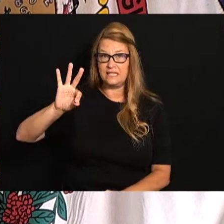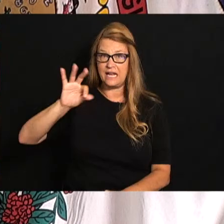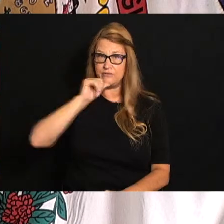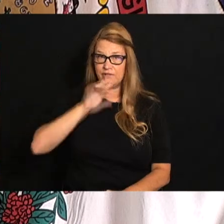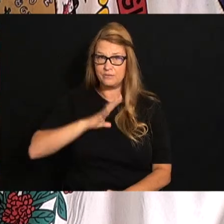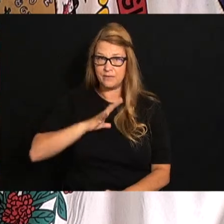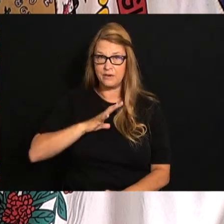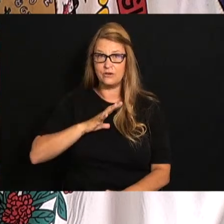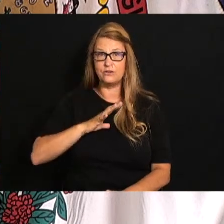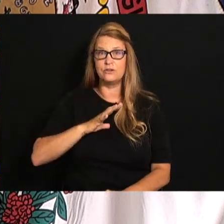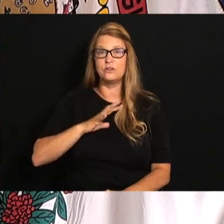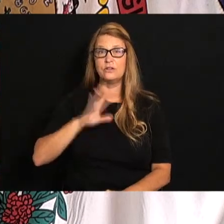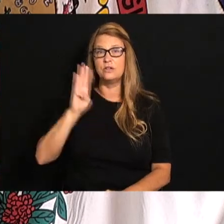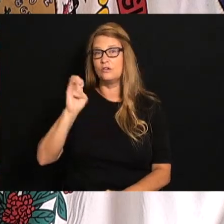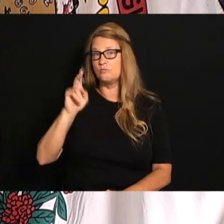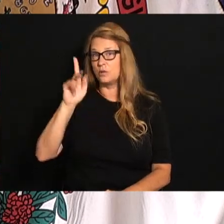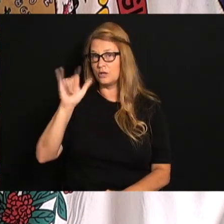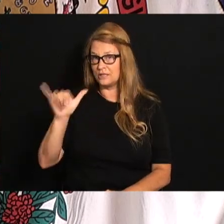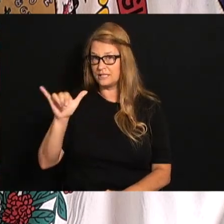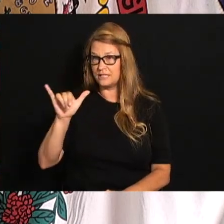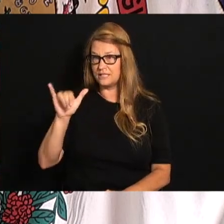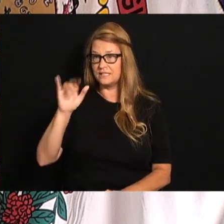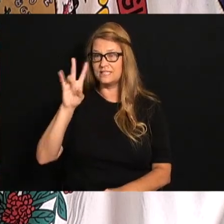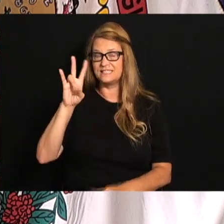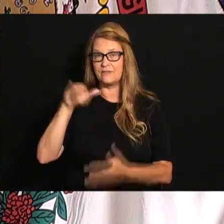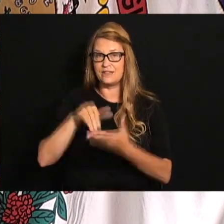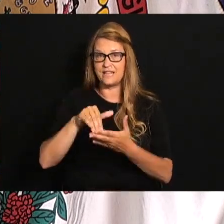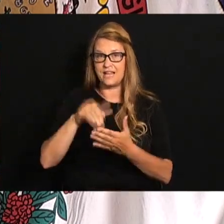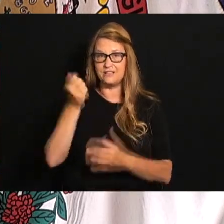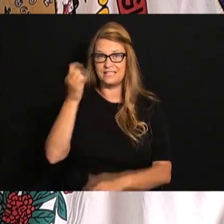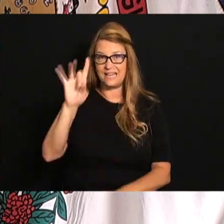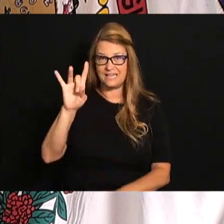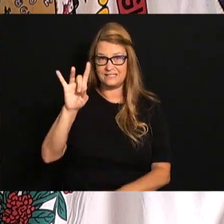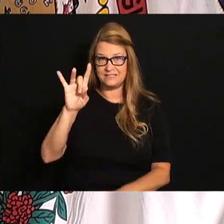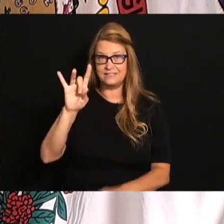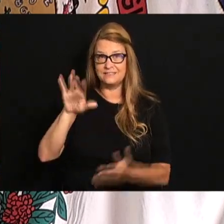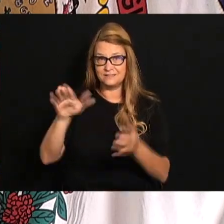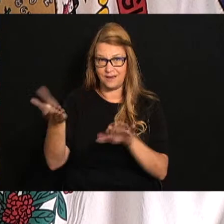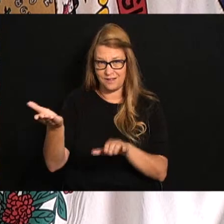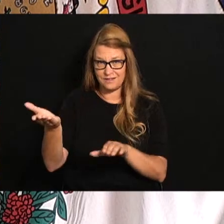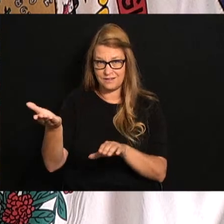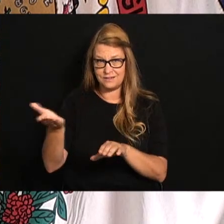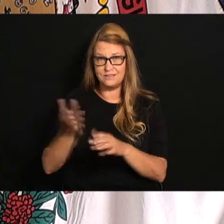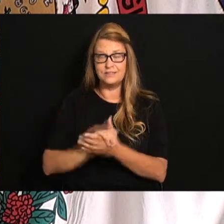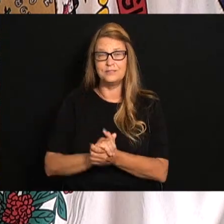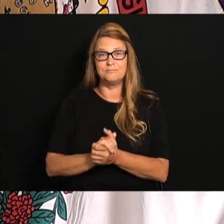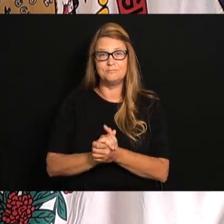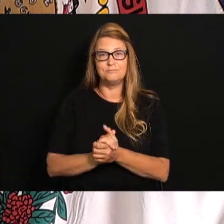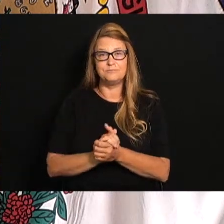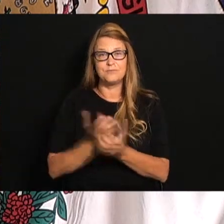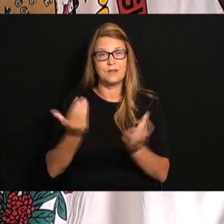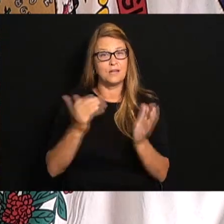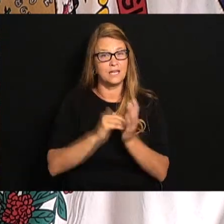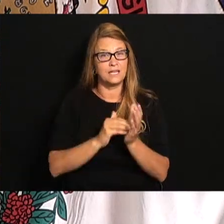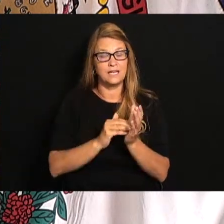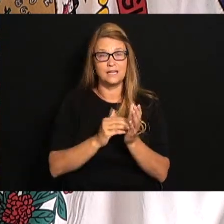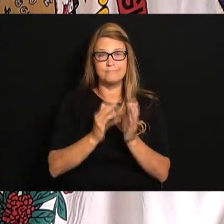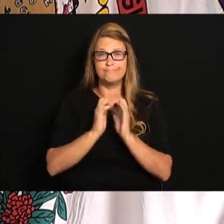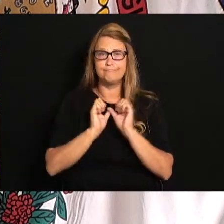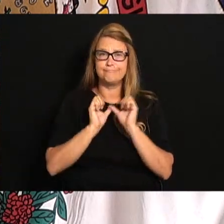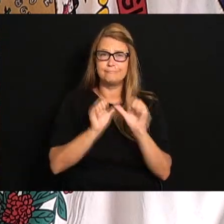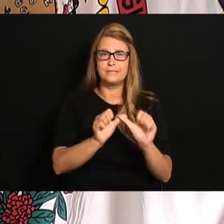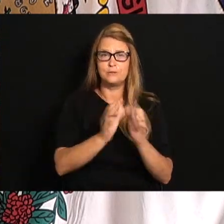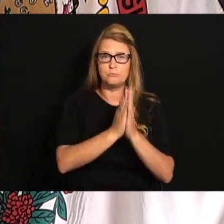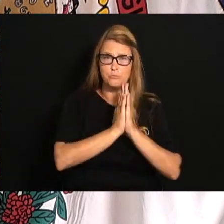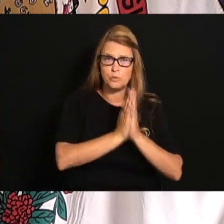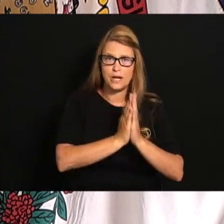female also from Berkeley County, the 7,018th death. And again, I ask for your prayers. I